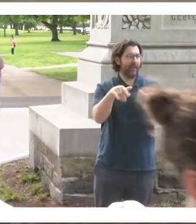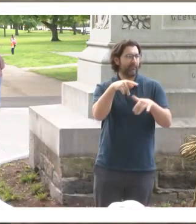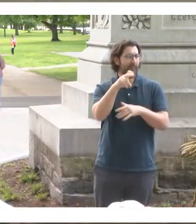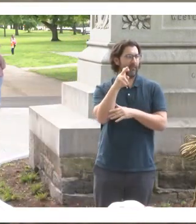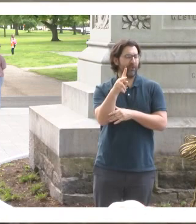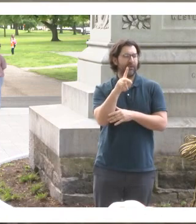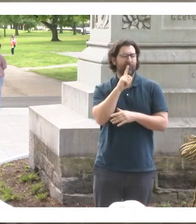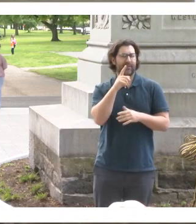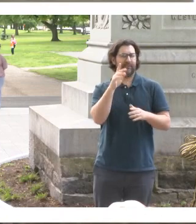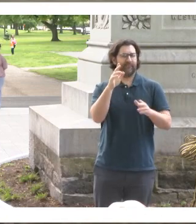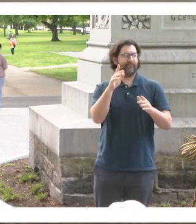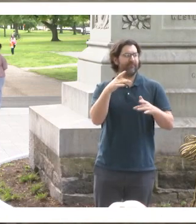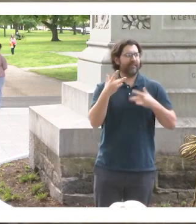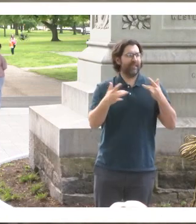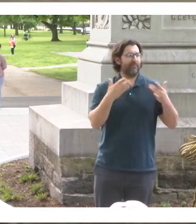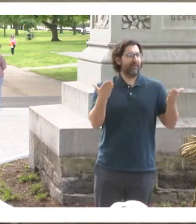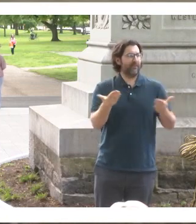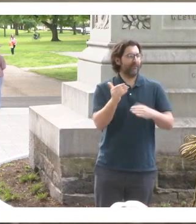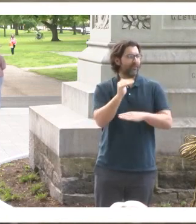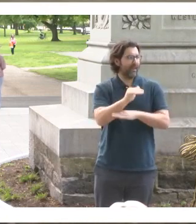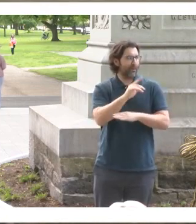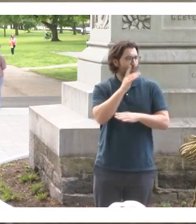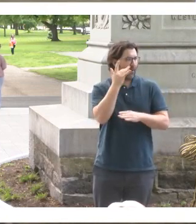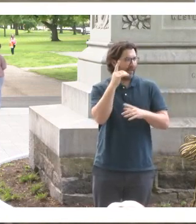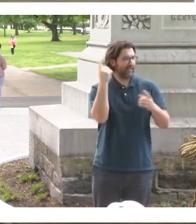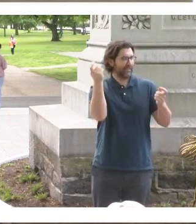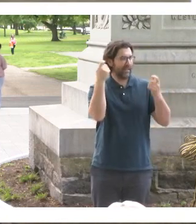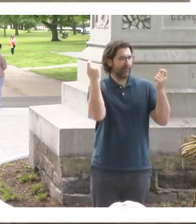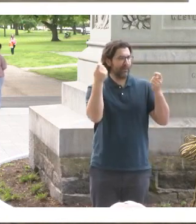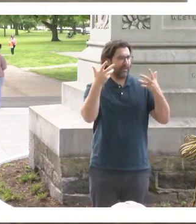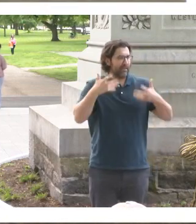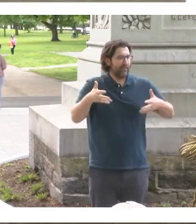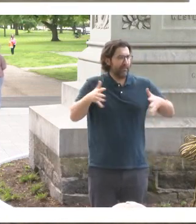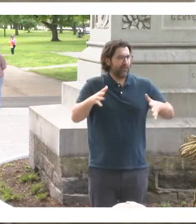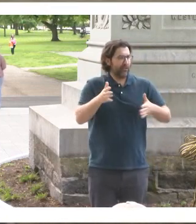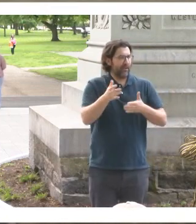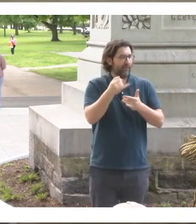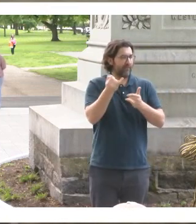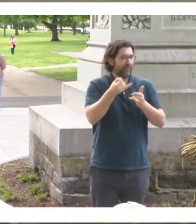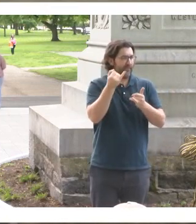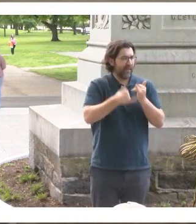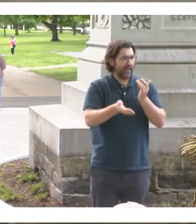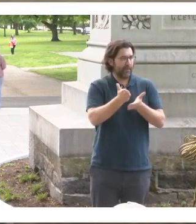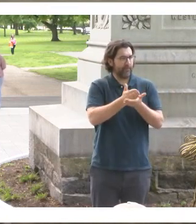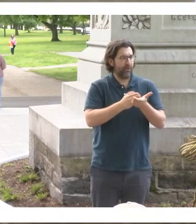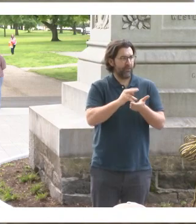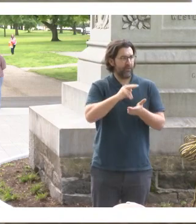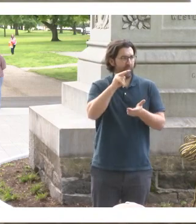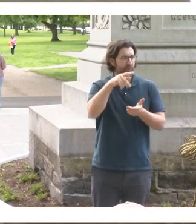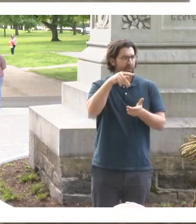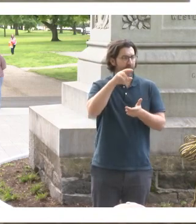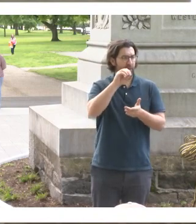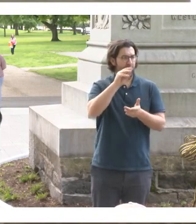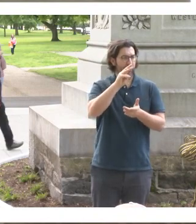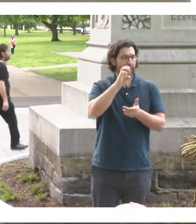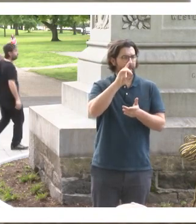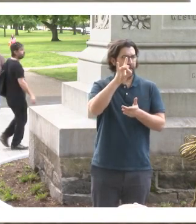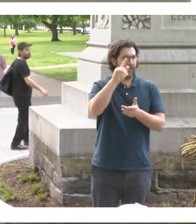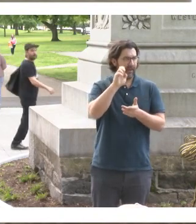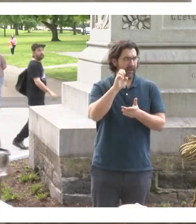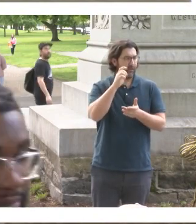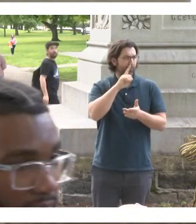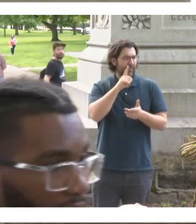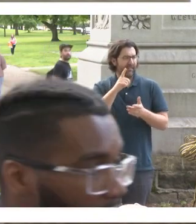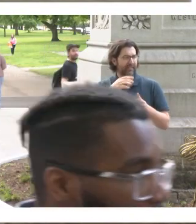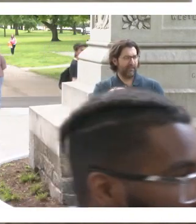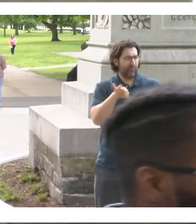I am deeply honored to be here tonight as we celebrate the completion of the final phase of the North Promenade. This is a pivotal